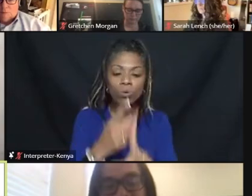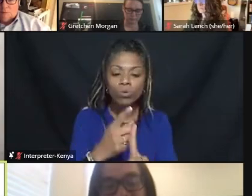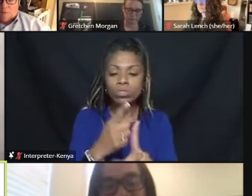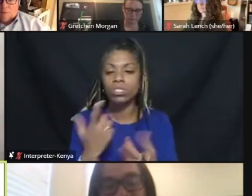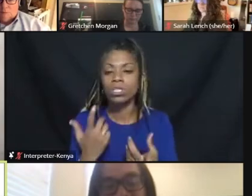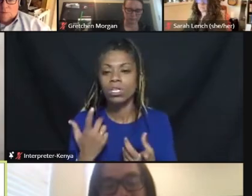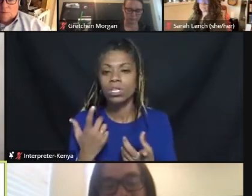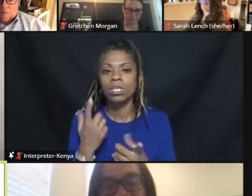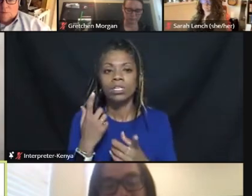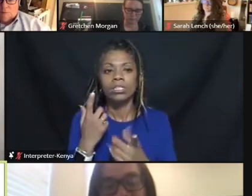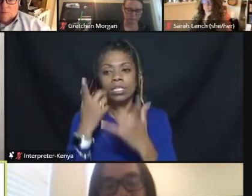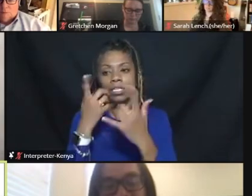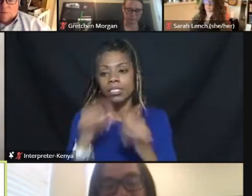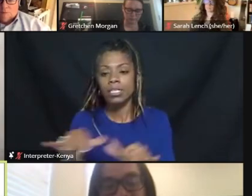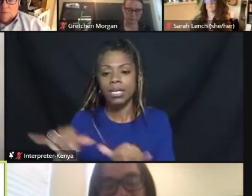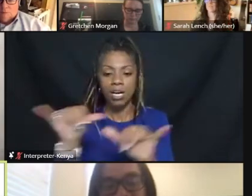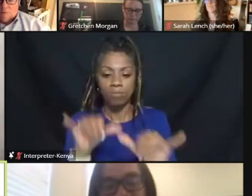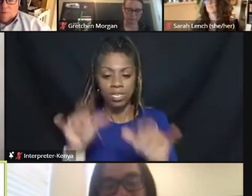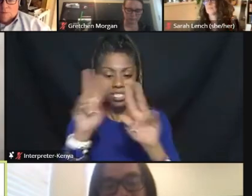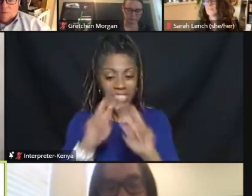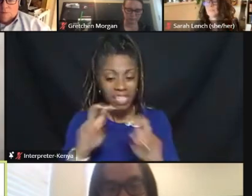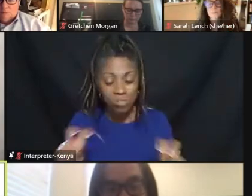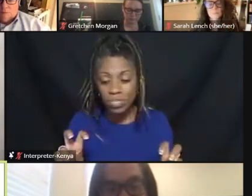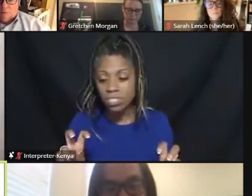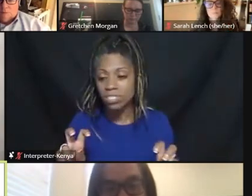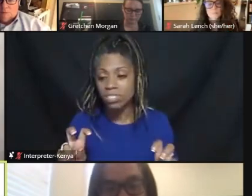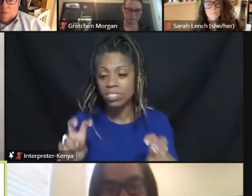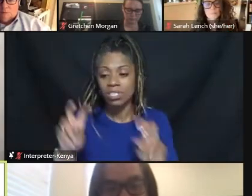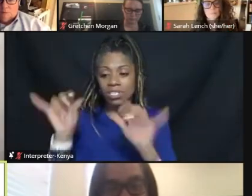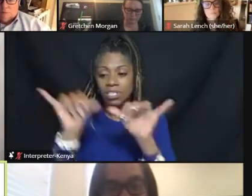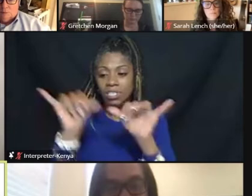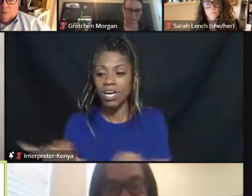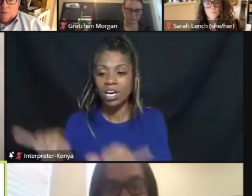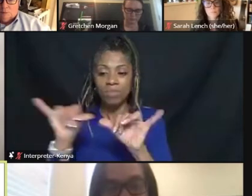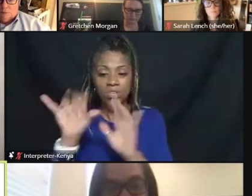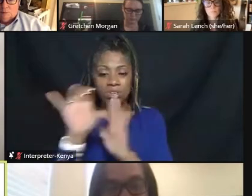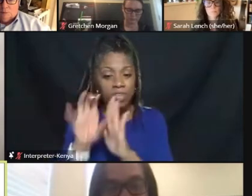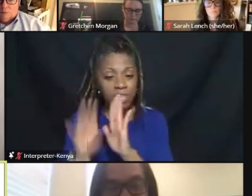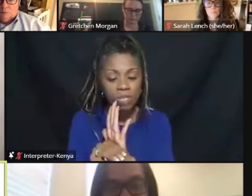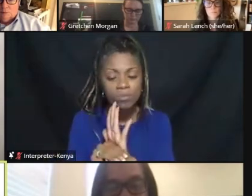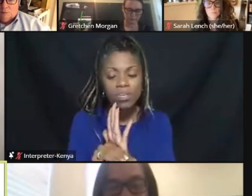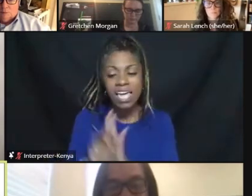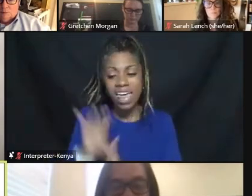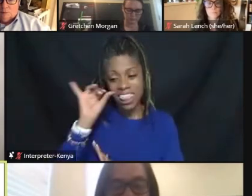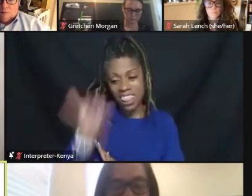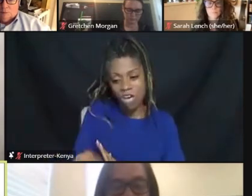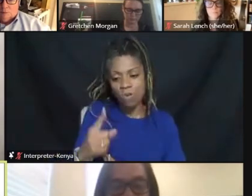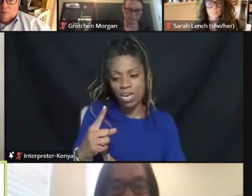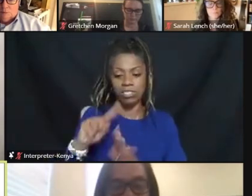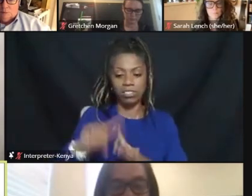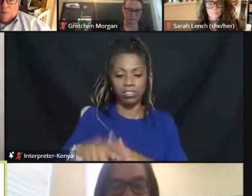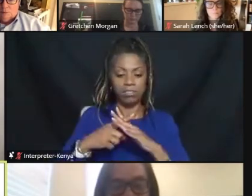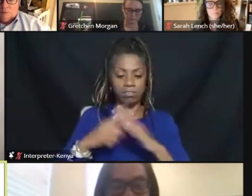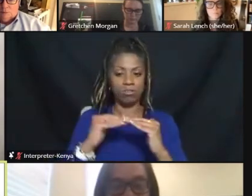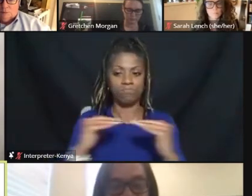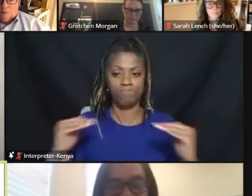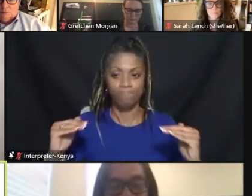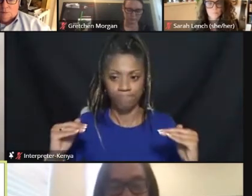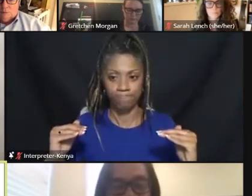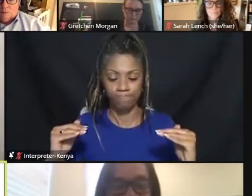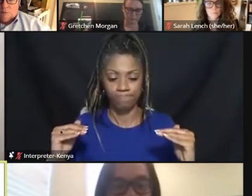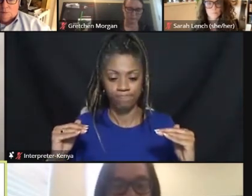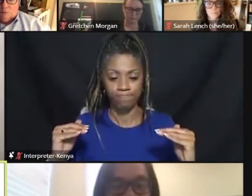assessments, common curriculum. That way that we had a baseline for everybody to come to the table and discuss how we